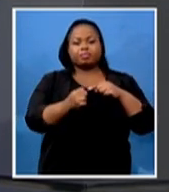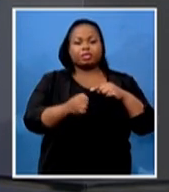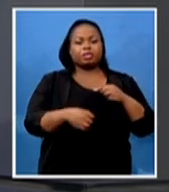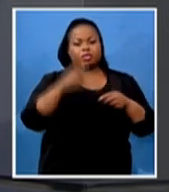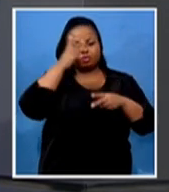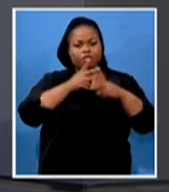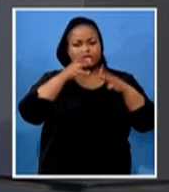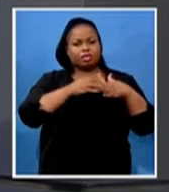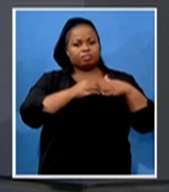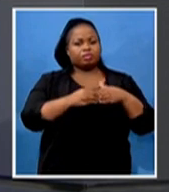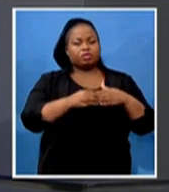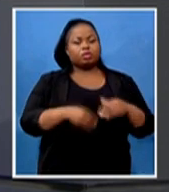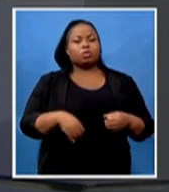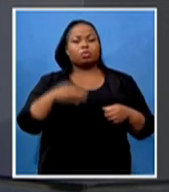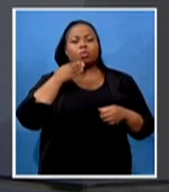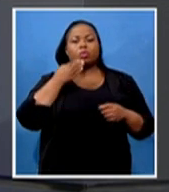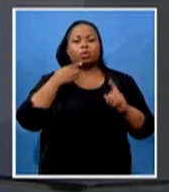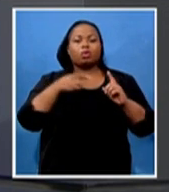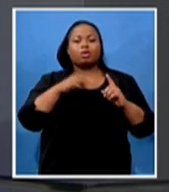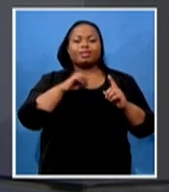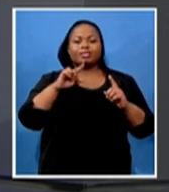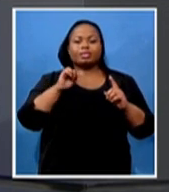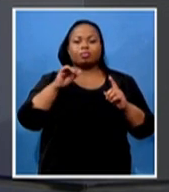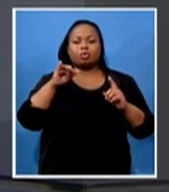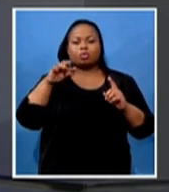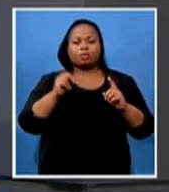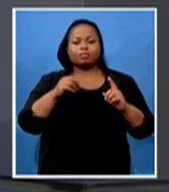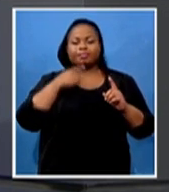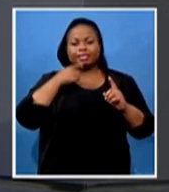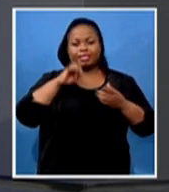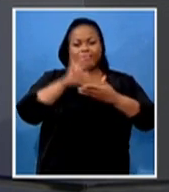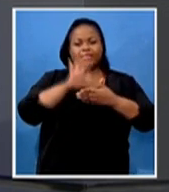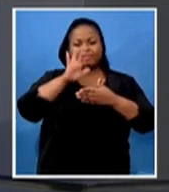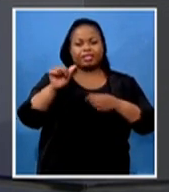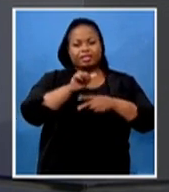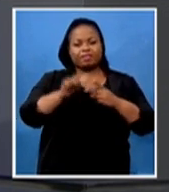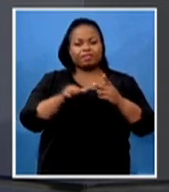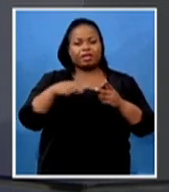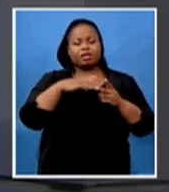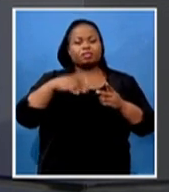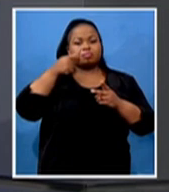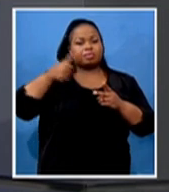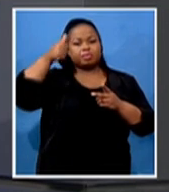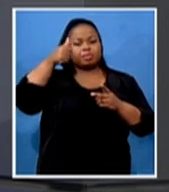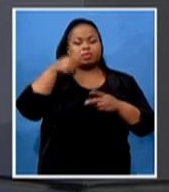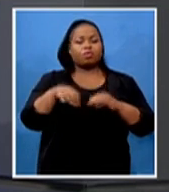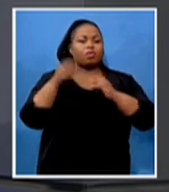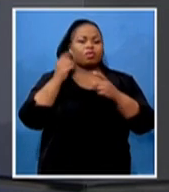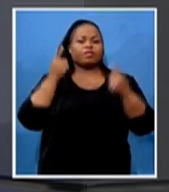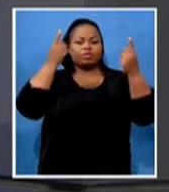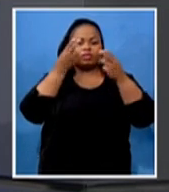Zeblon Vilakazi as the 15th vice-chancellor and principal of the institution. Professor Vilakazi will take over in